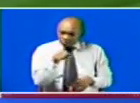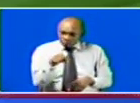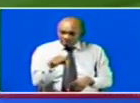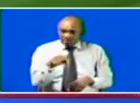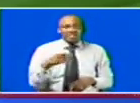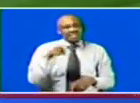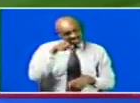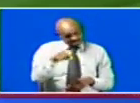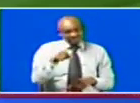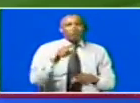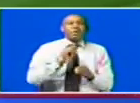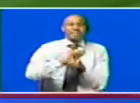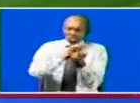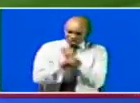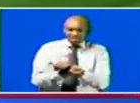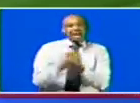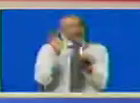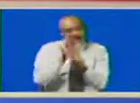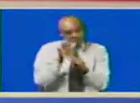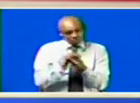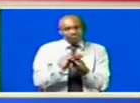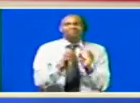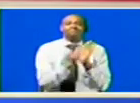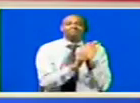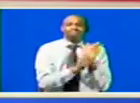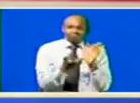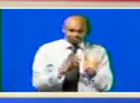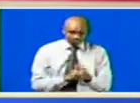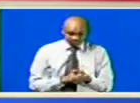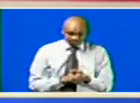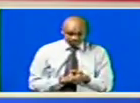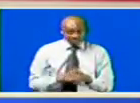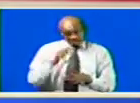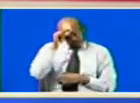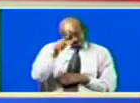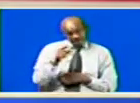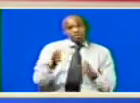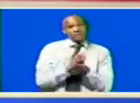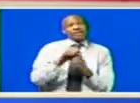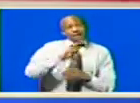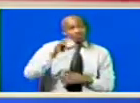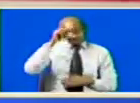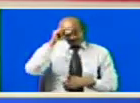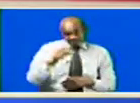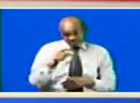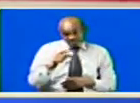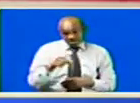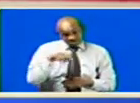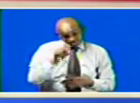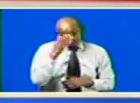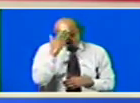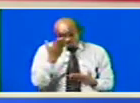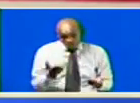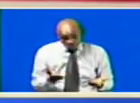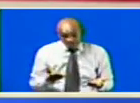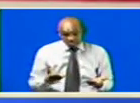flagship reform agenda. The Council of Governors and the county governments are not in competition